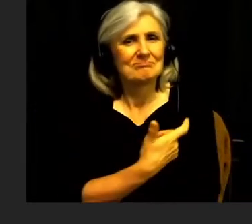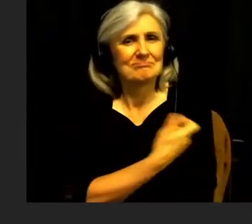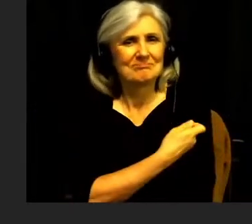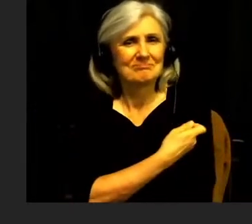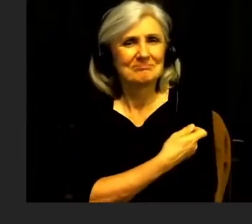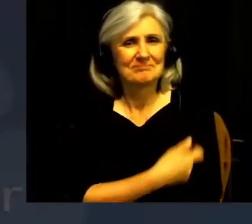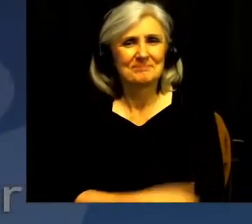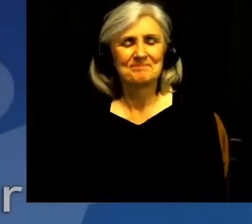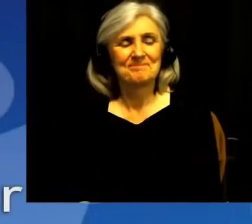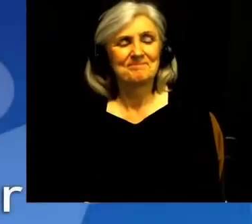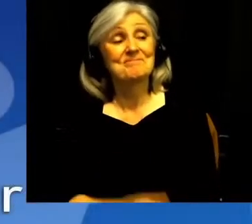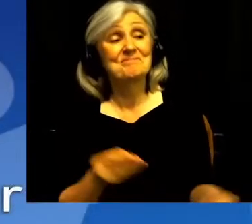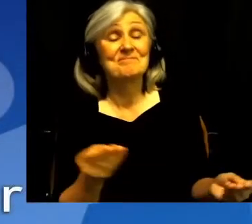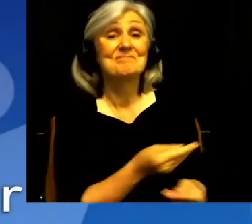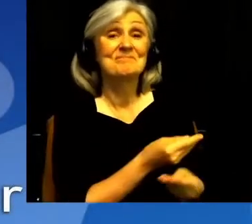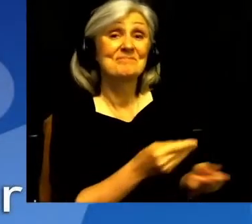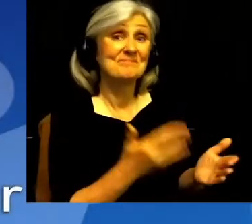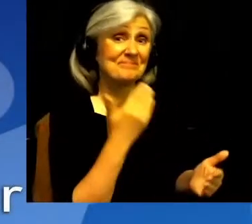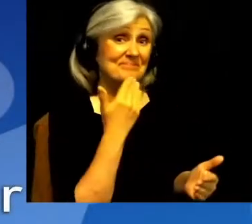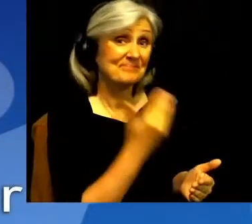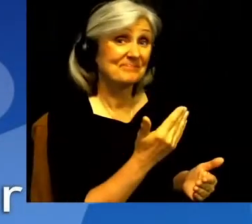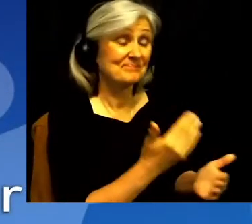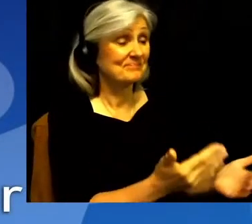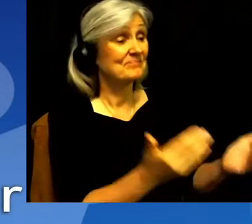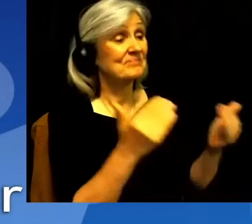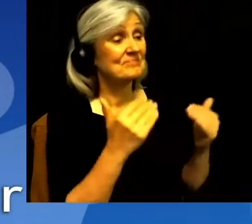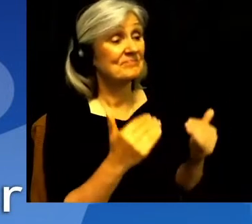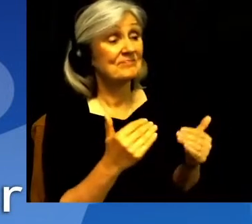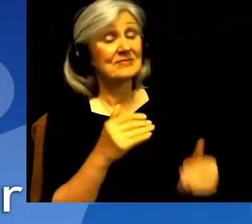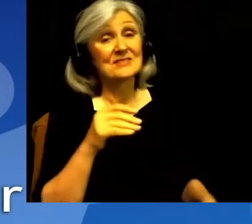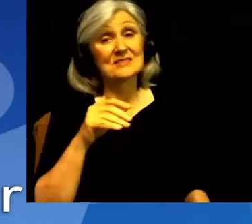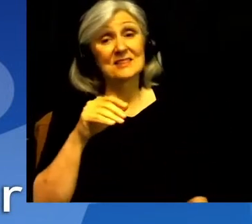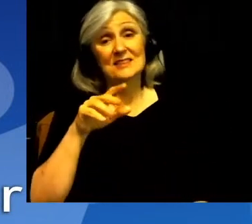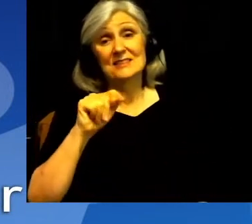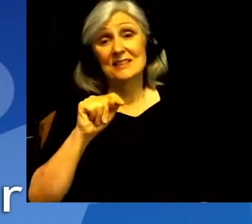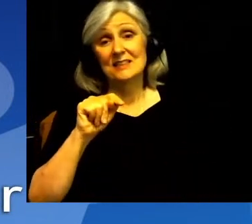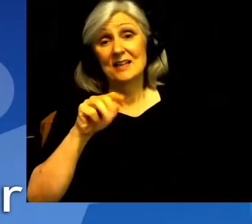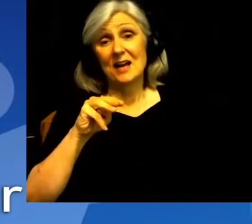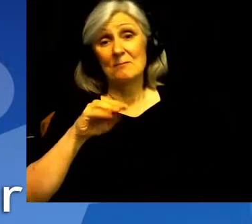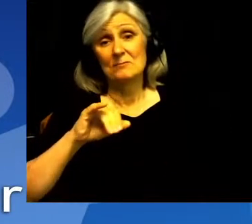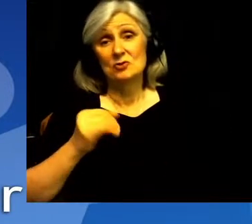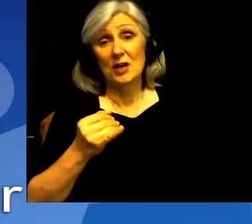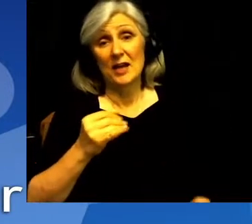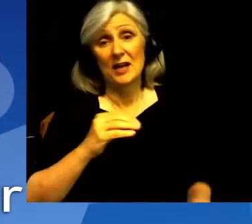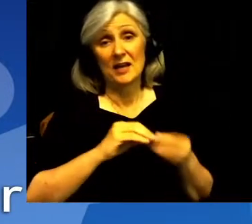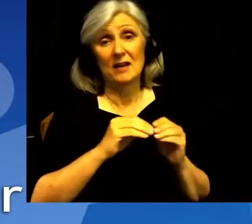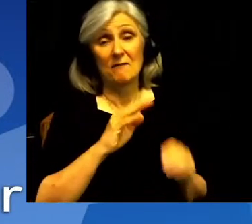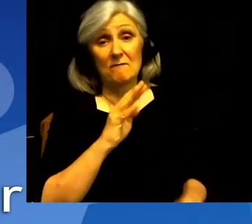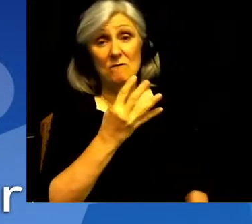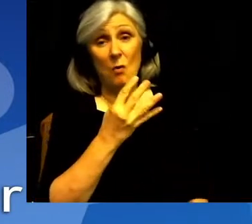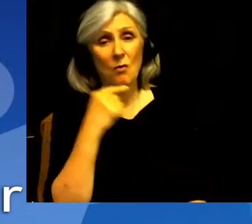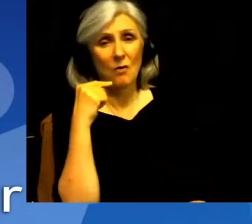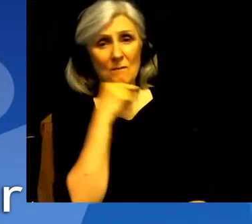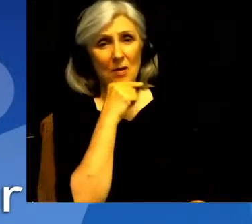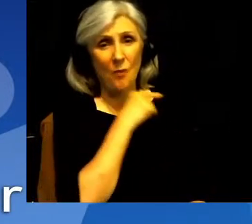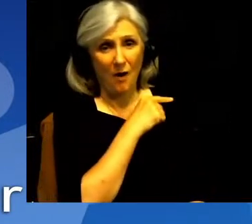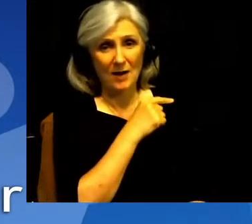Thank you for that. Let's go now to Katie Crowther, TMJ4 in Milwaukee.